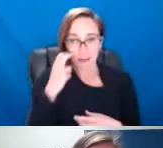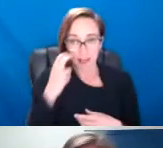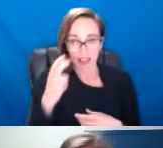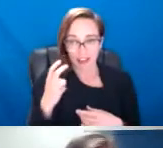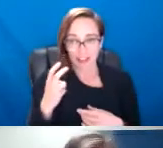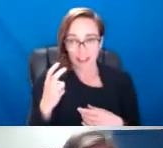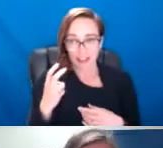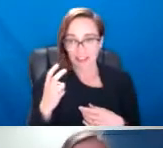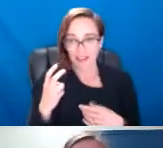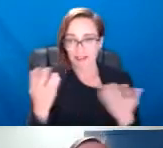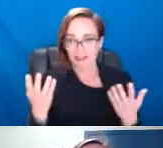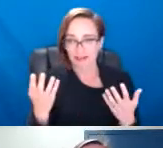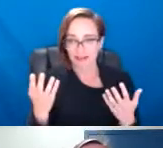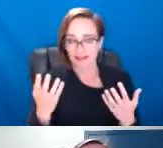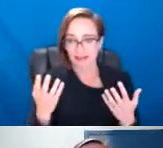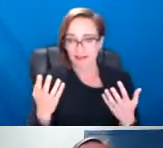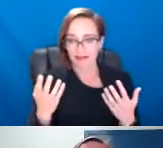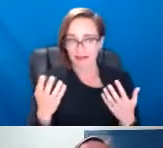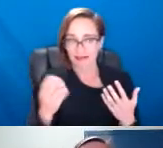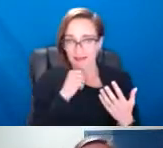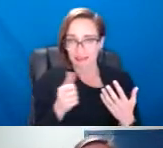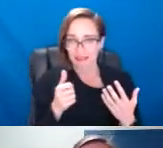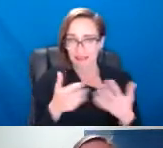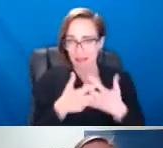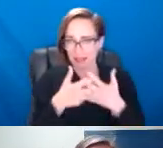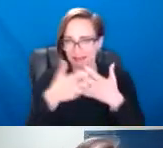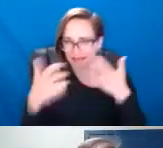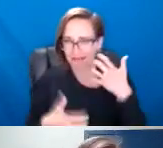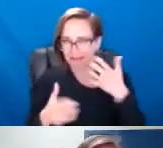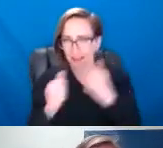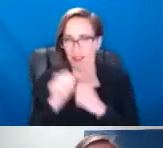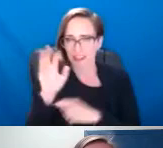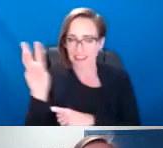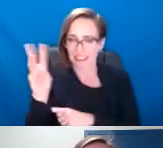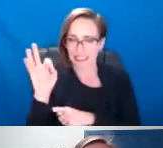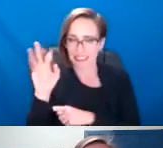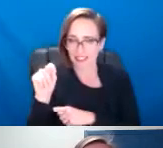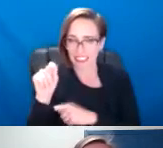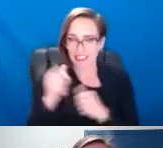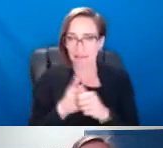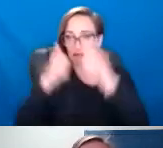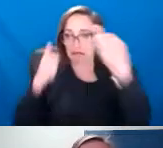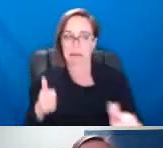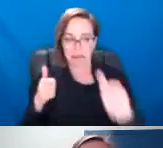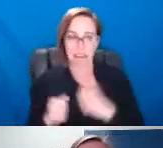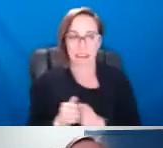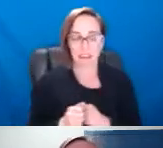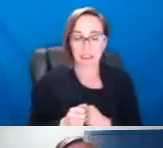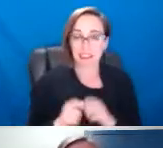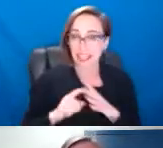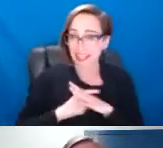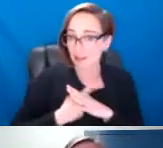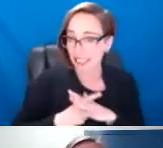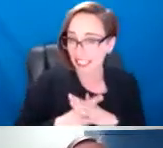6 foot social distancing. At the beginning, when a year ago, when we